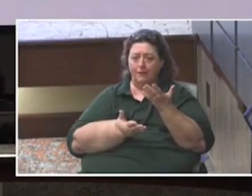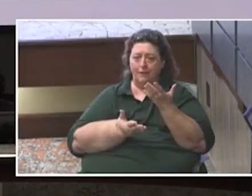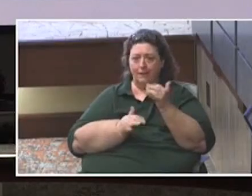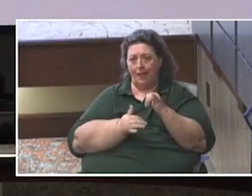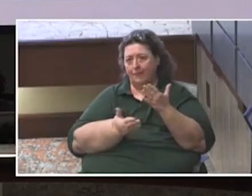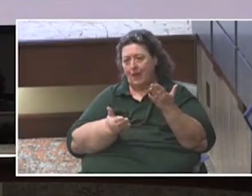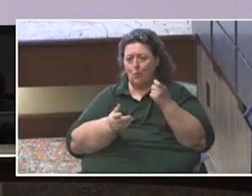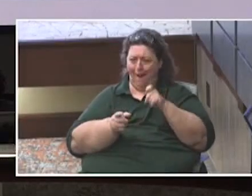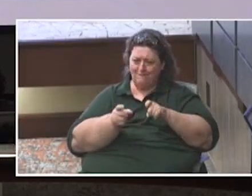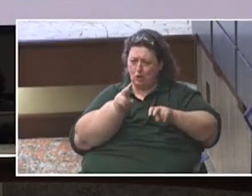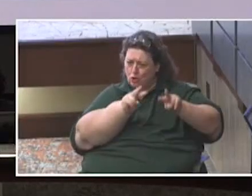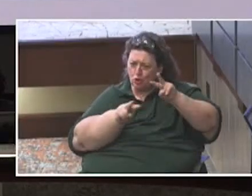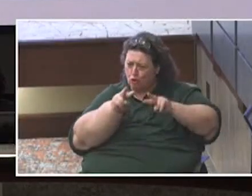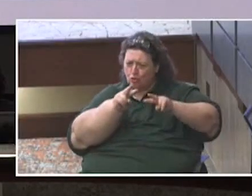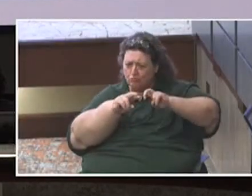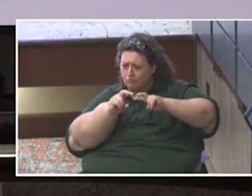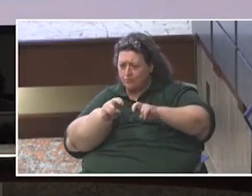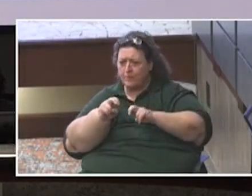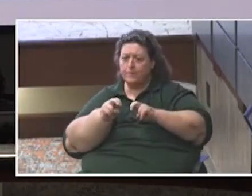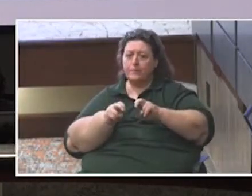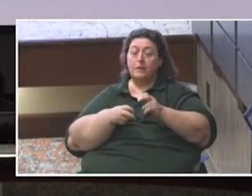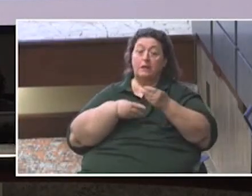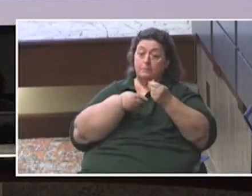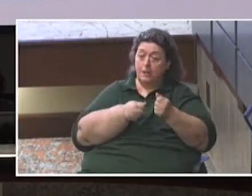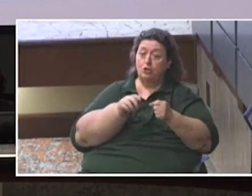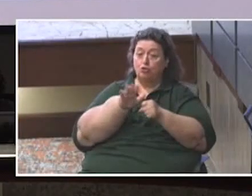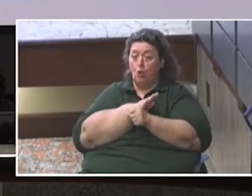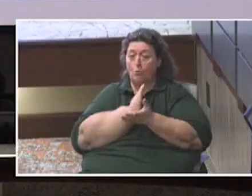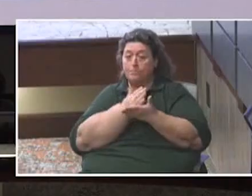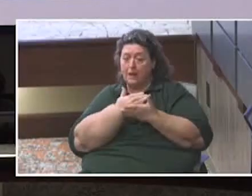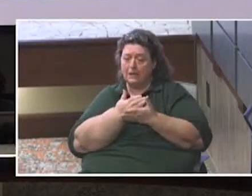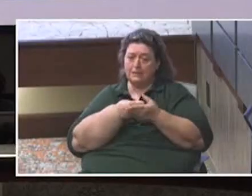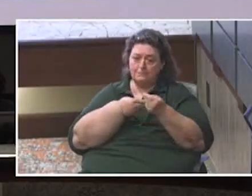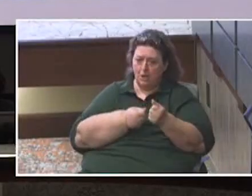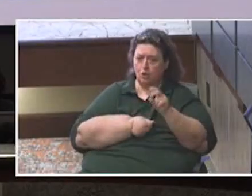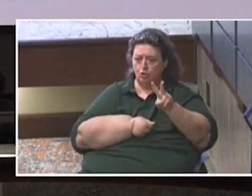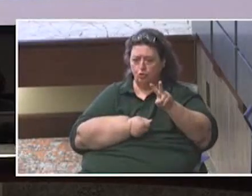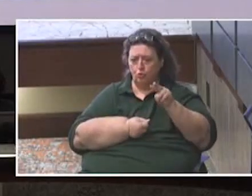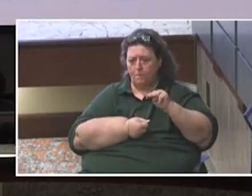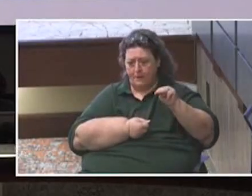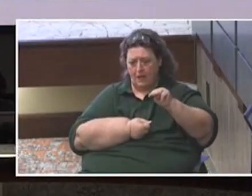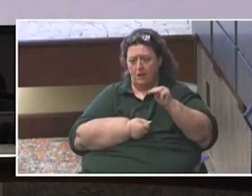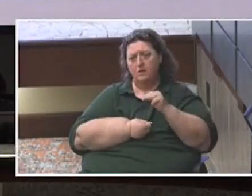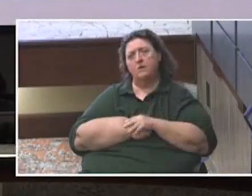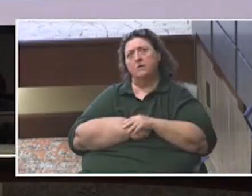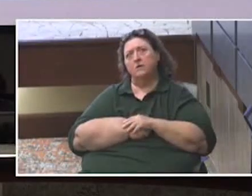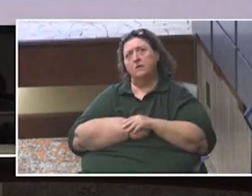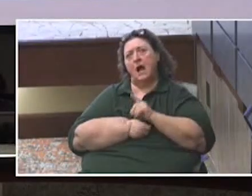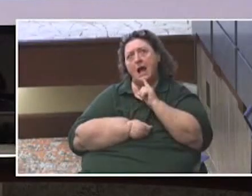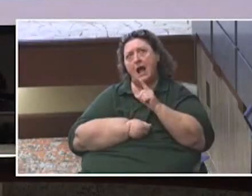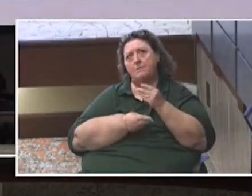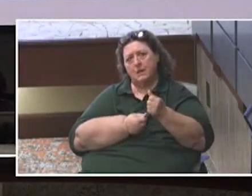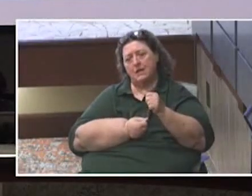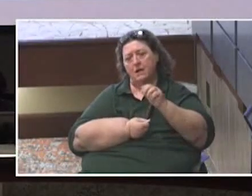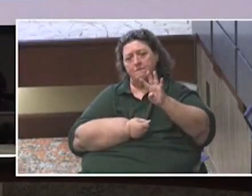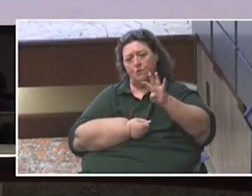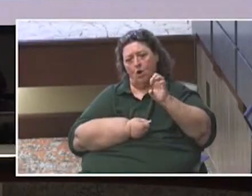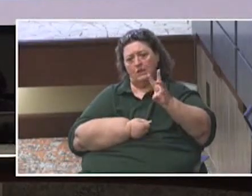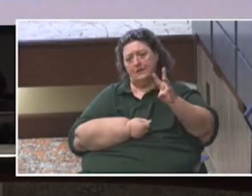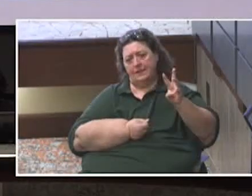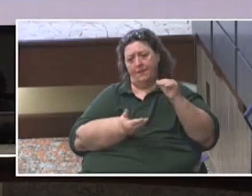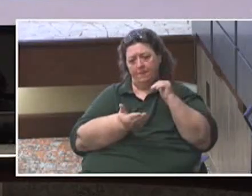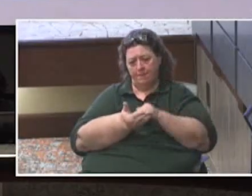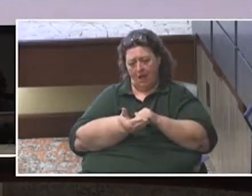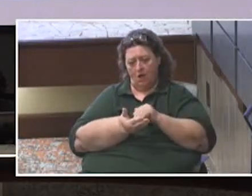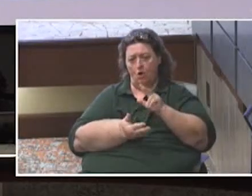we're taking a look at. The expenses, total budgeted expenditures are $2 million with actual expenditures of